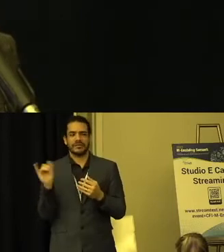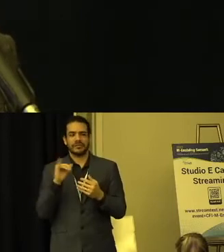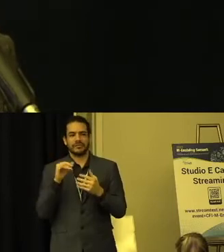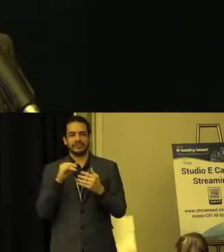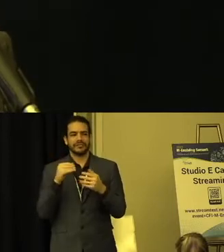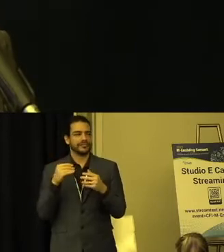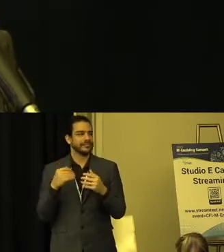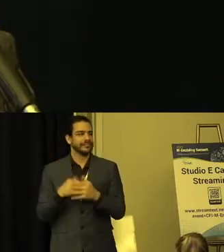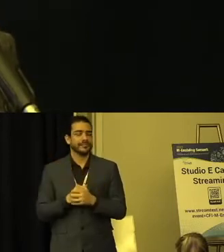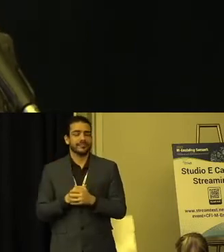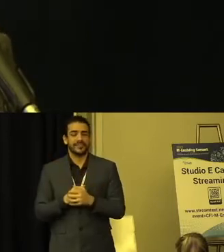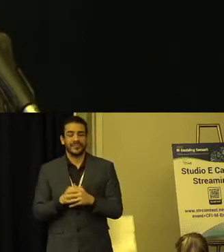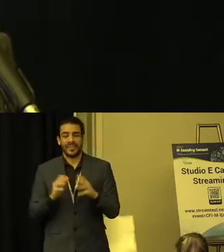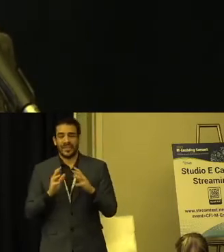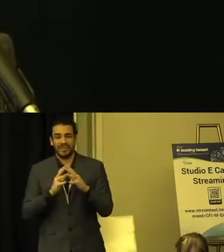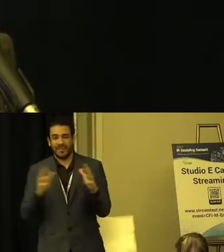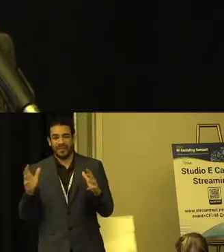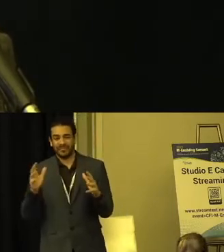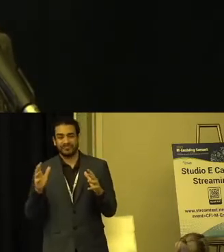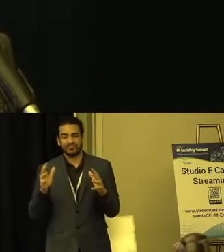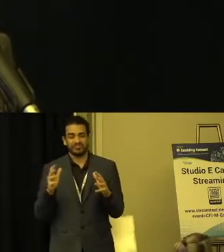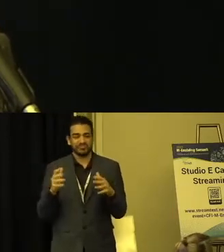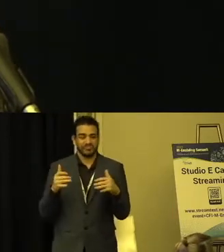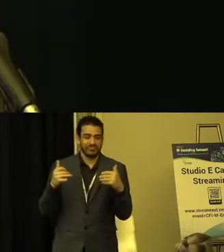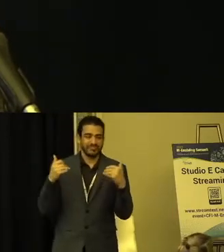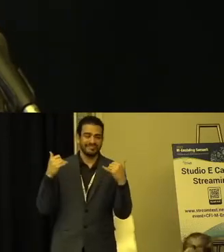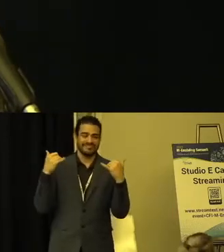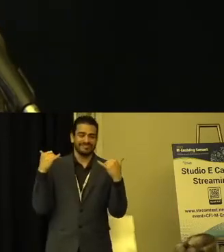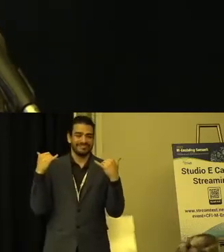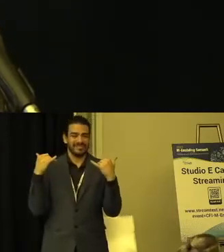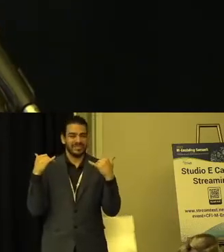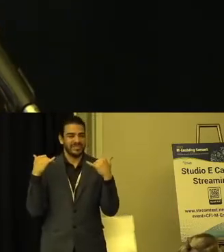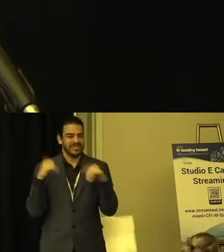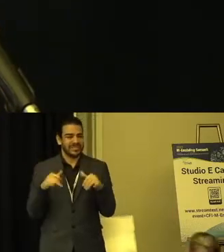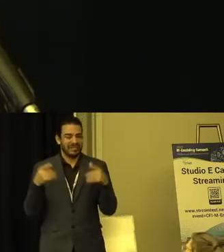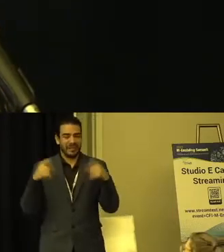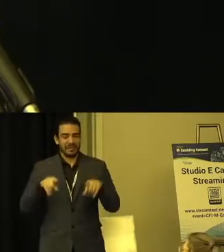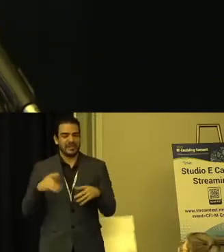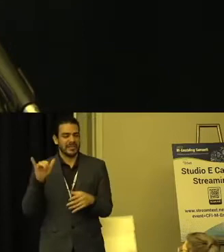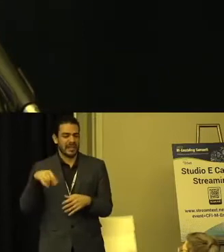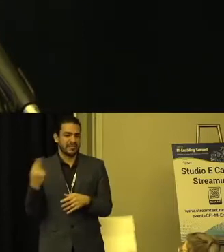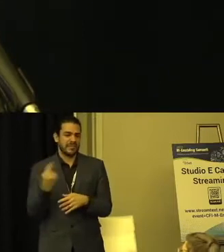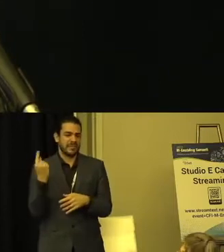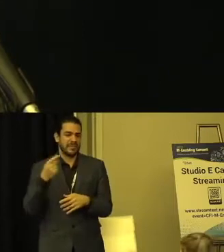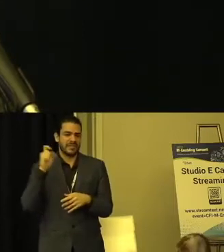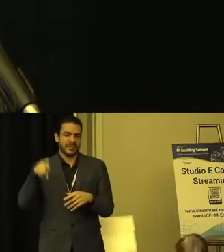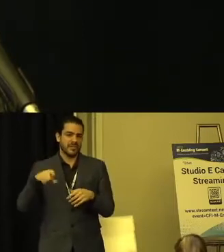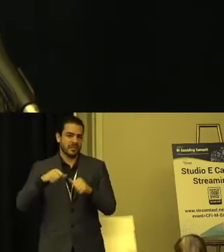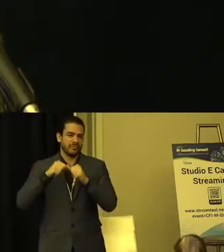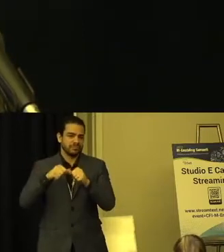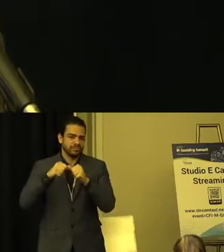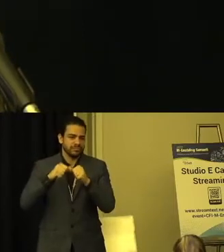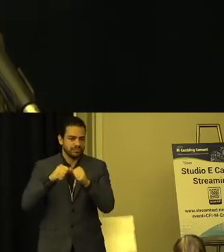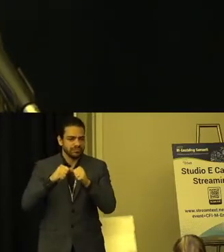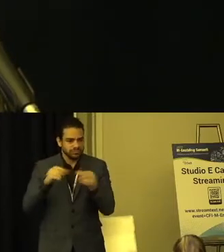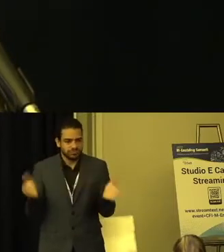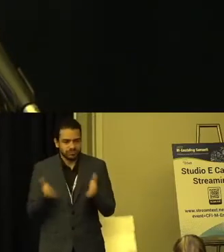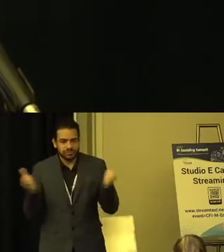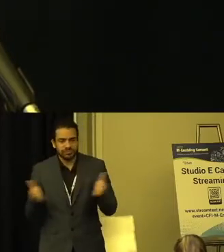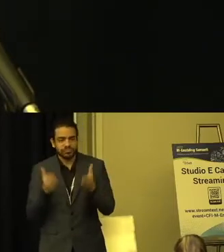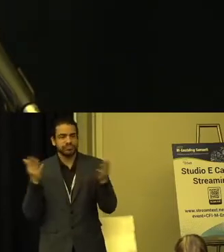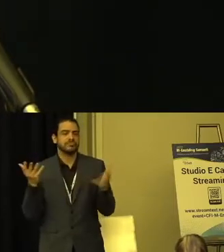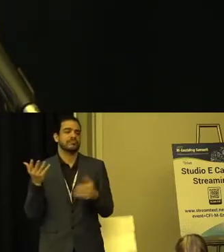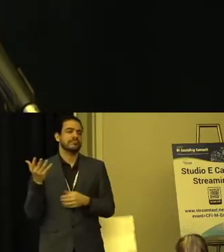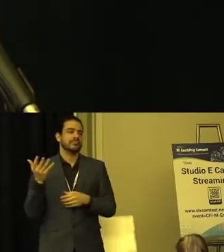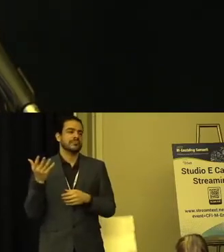There's a lot of that still around, and it's something that we still have to push on. You know, there are, you know, every